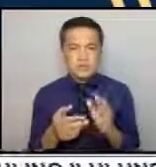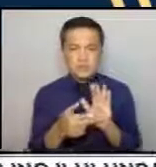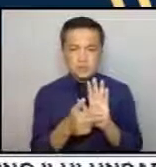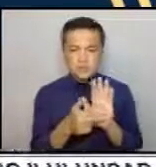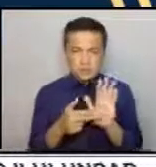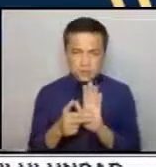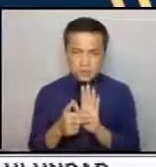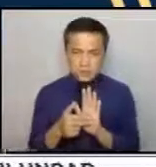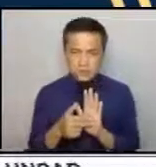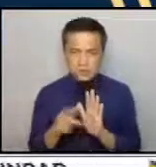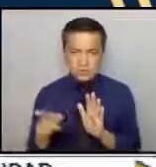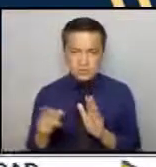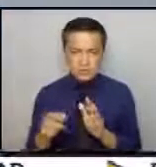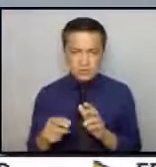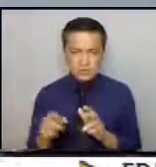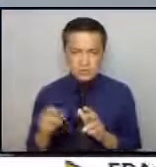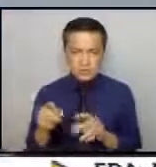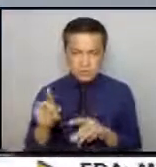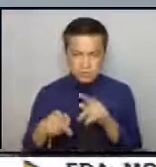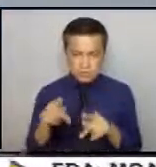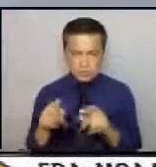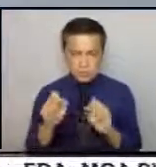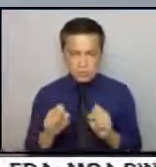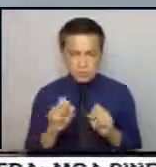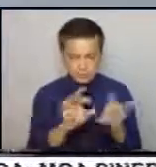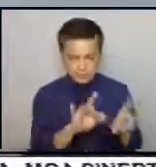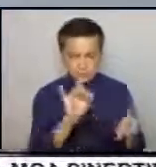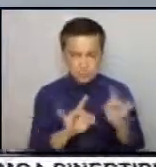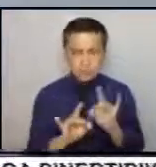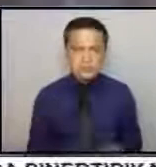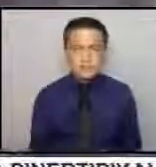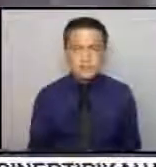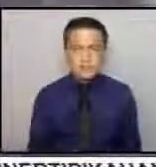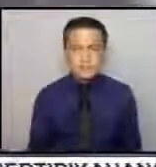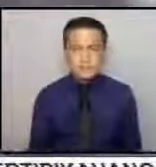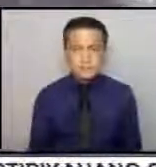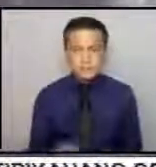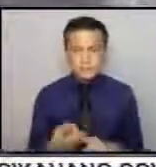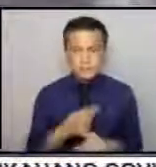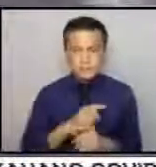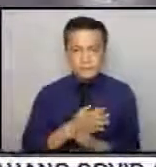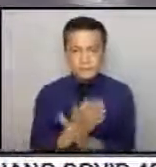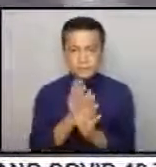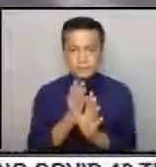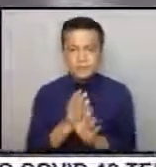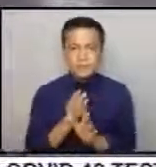one vaccine so that people will have a choice. Mula rito sa Davao City, Claudette Loreto para sa Bayan.